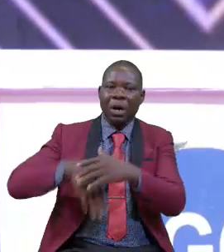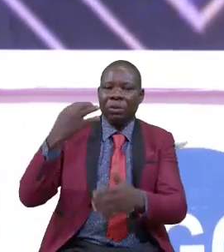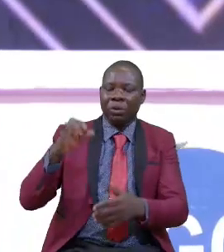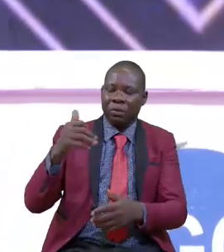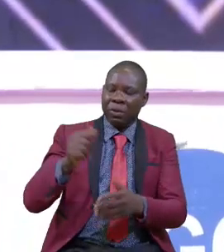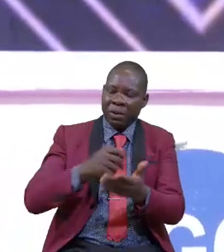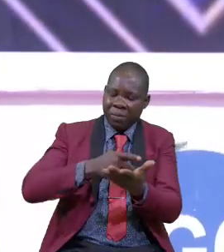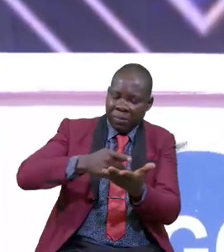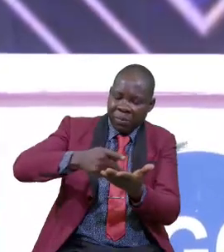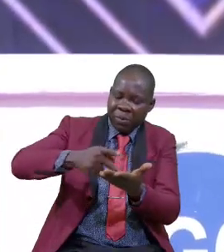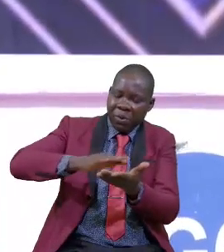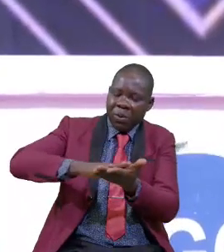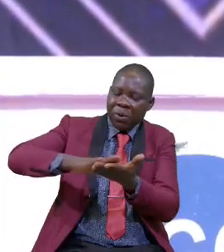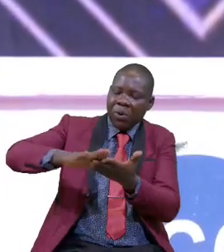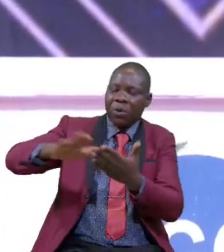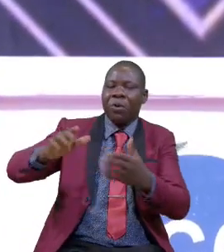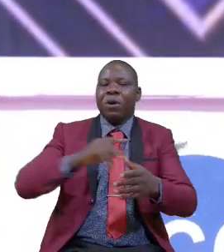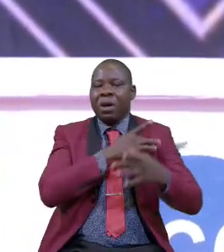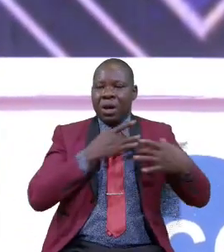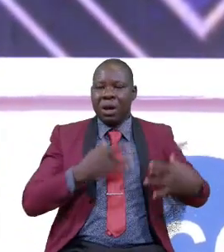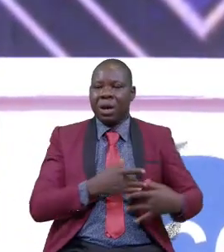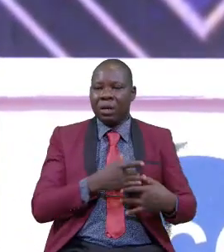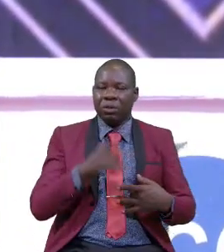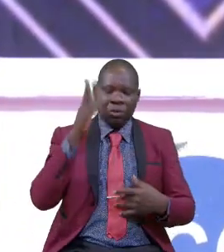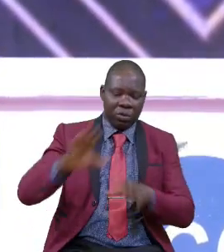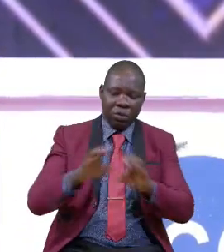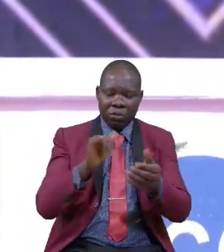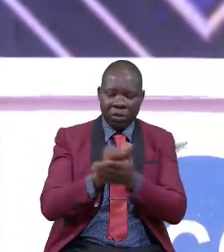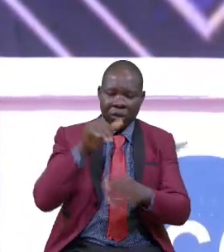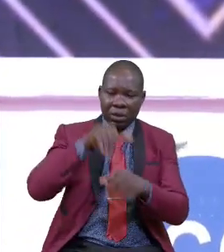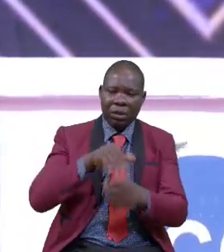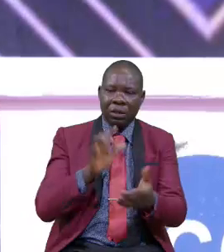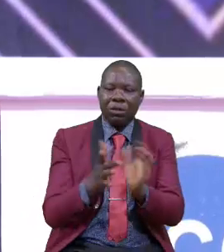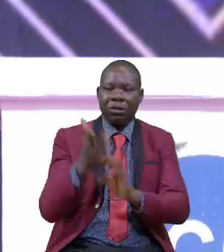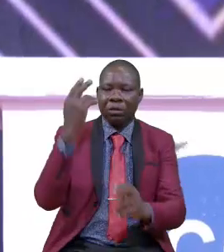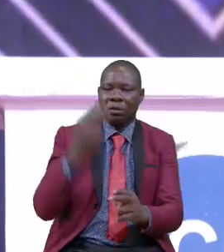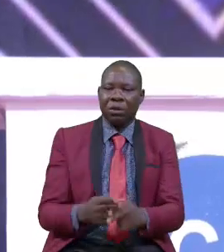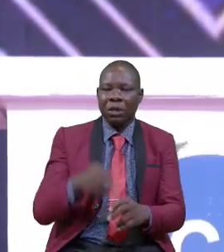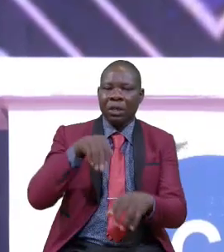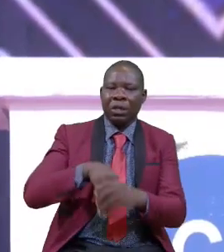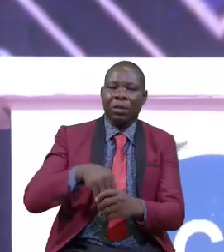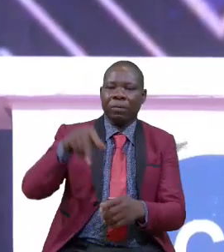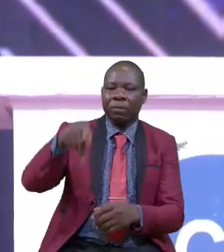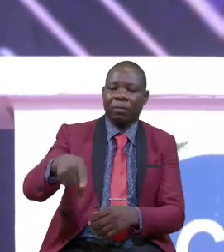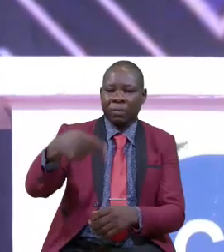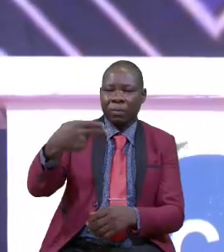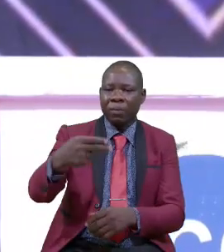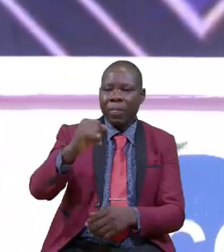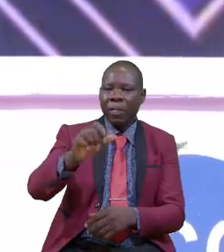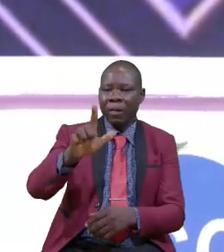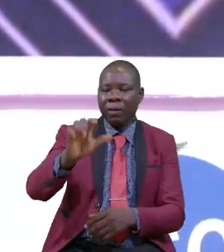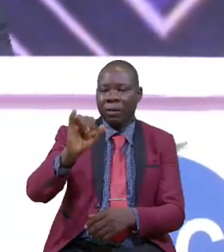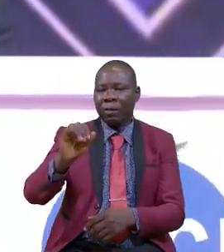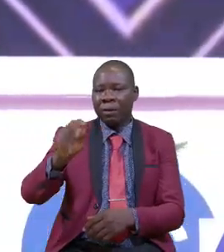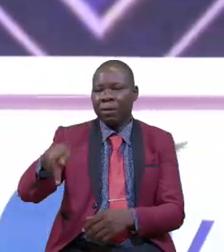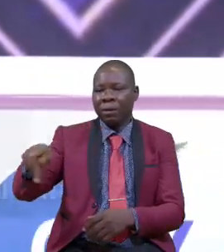do that. Amen. We're looking at Philippians chapter 2, reading from verse 14. Philippians chapter